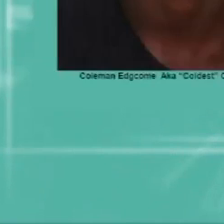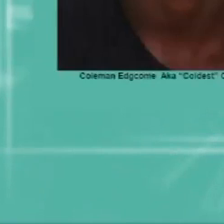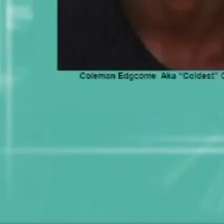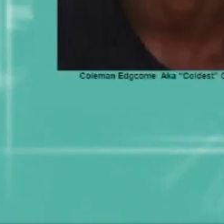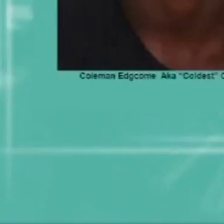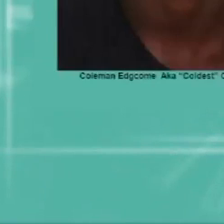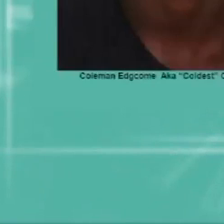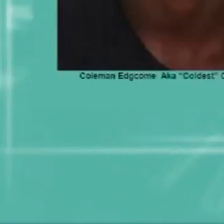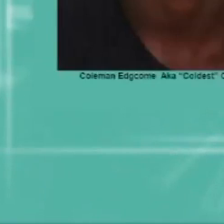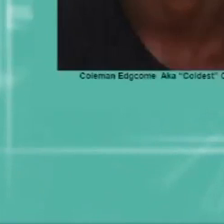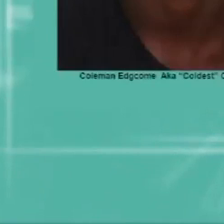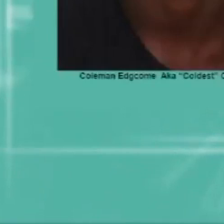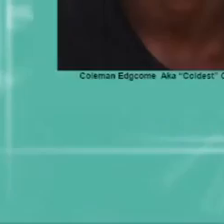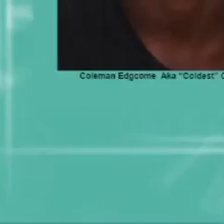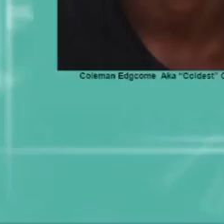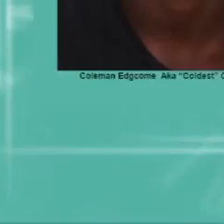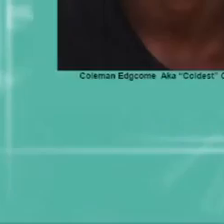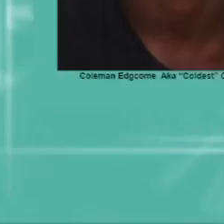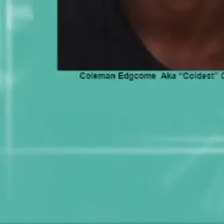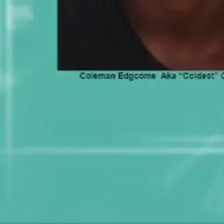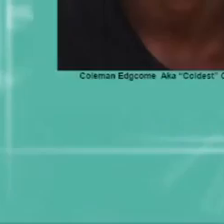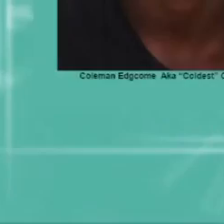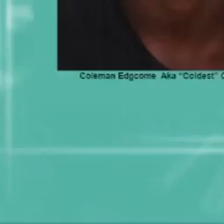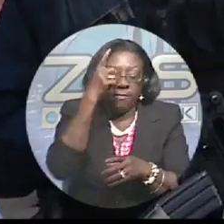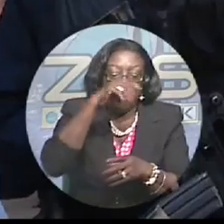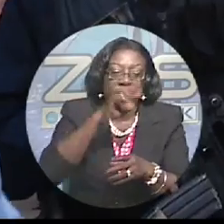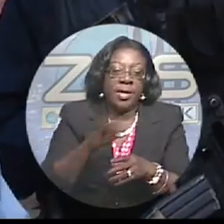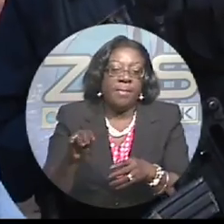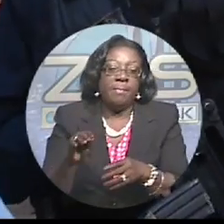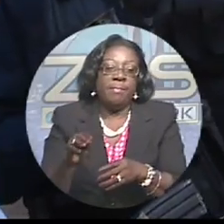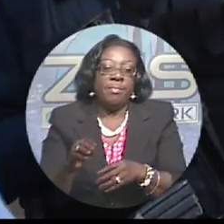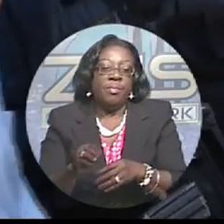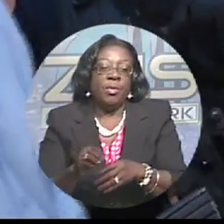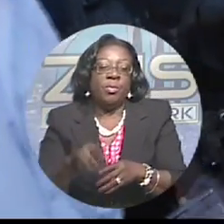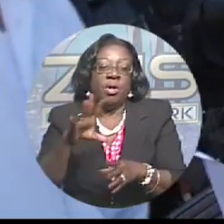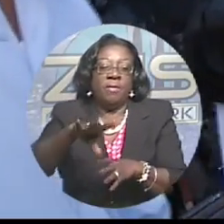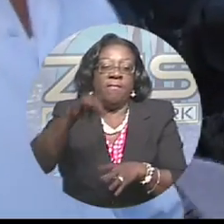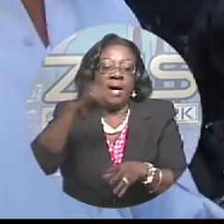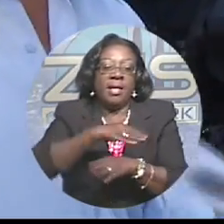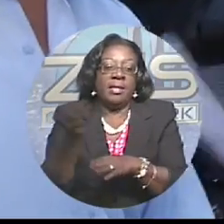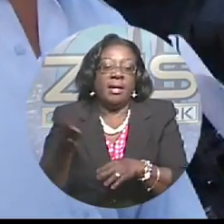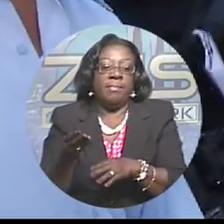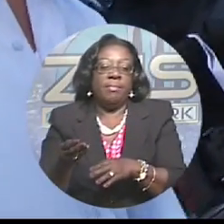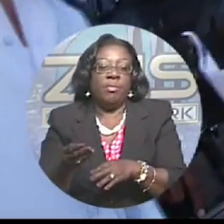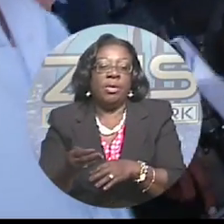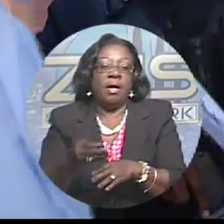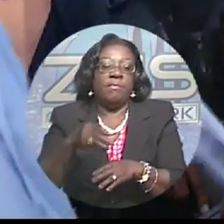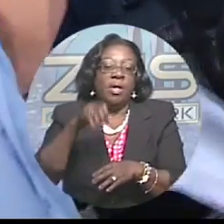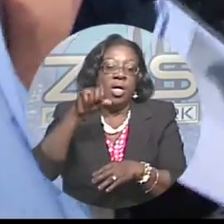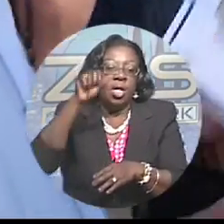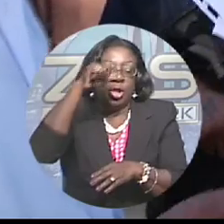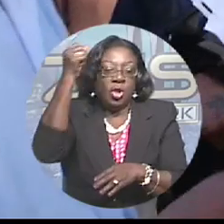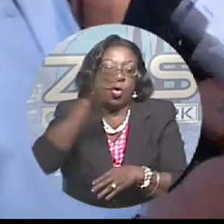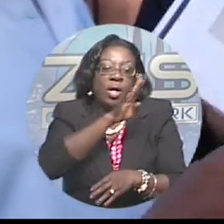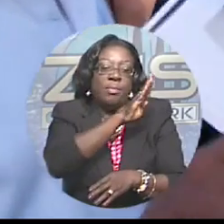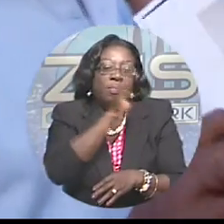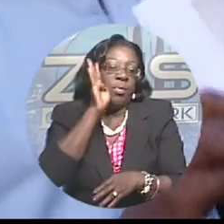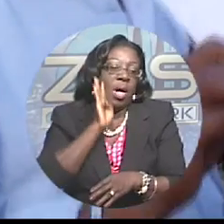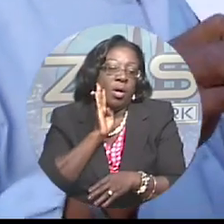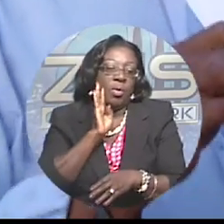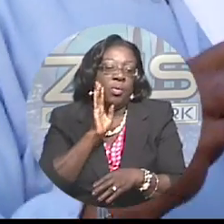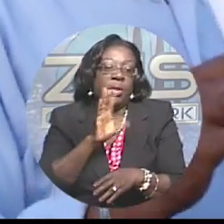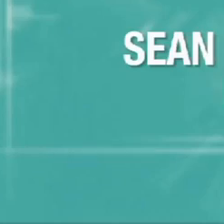them out. We are targeting them. I can tell you them. And we have here Sean Brown. We need to find Sean